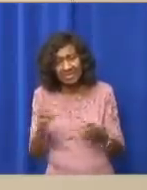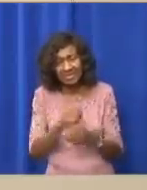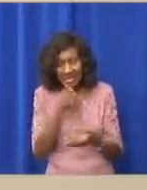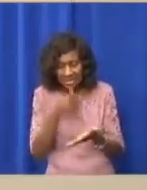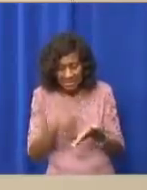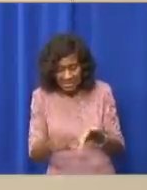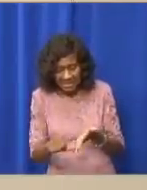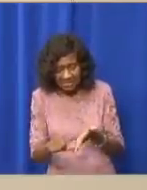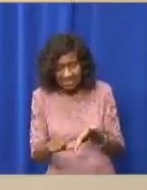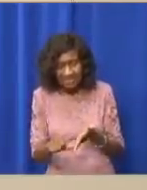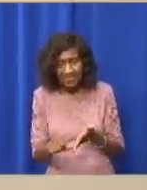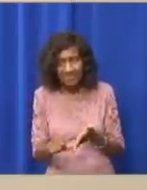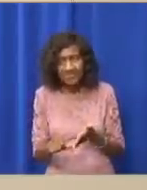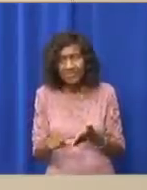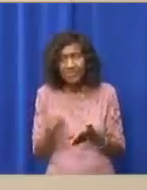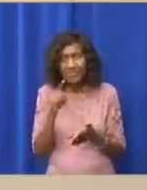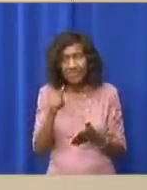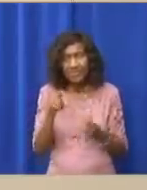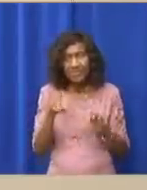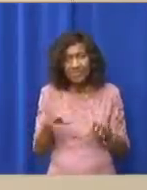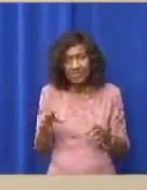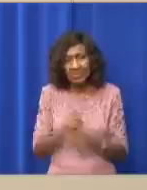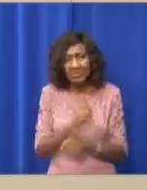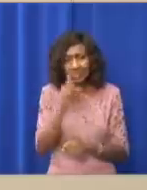So all that happens is you get one letter